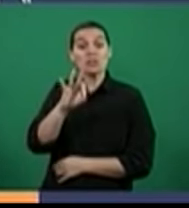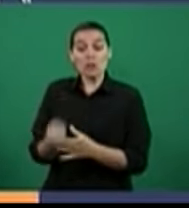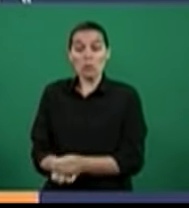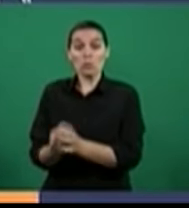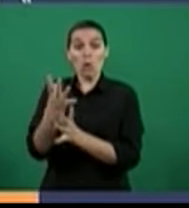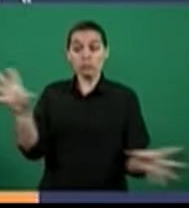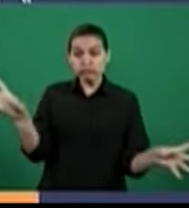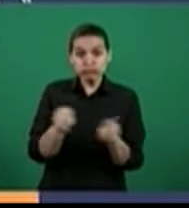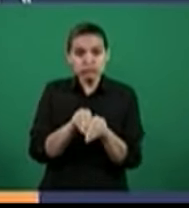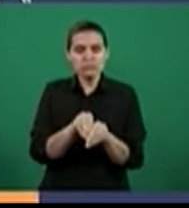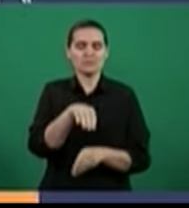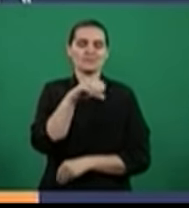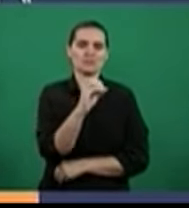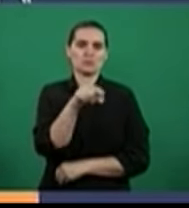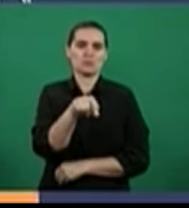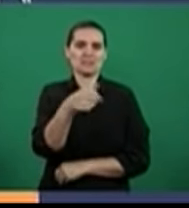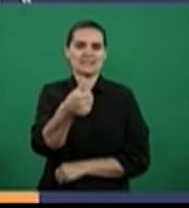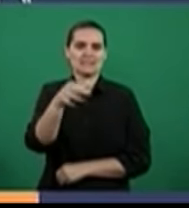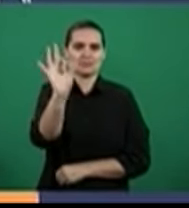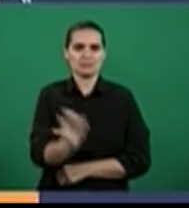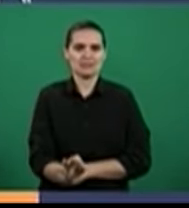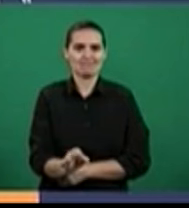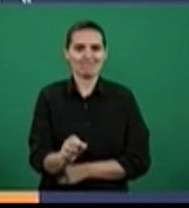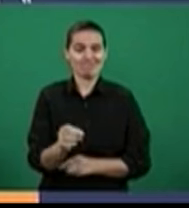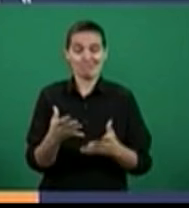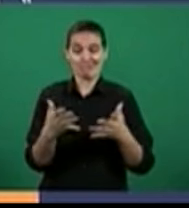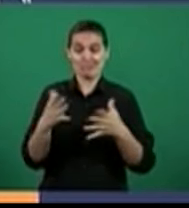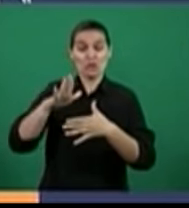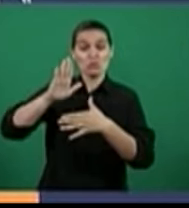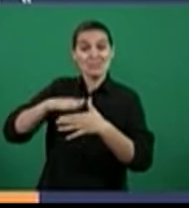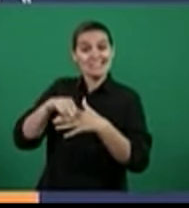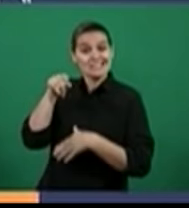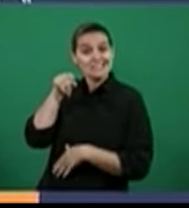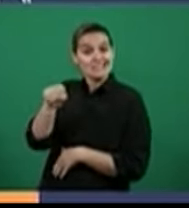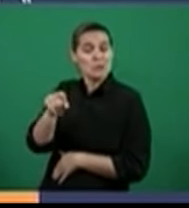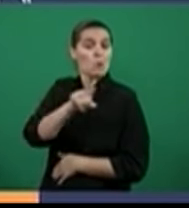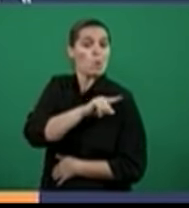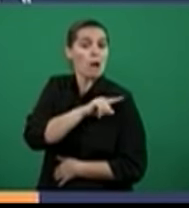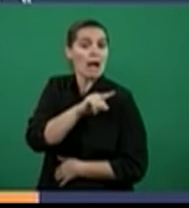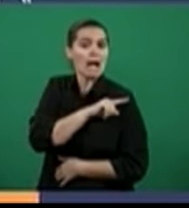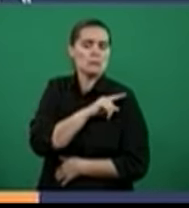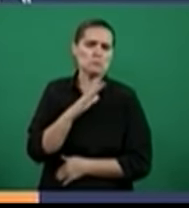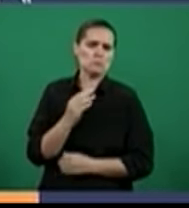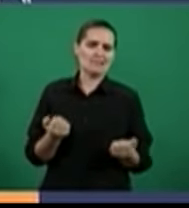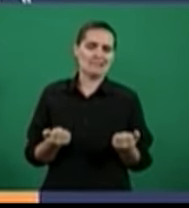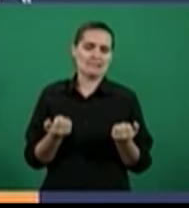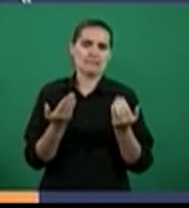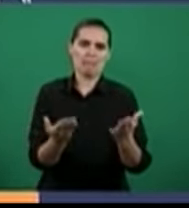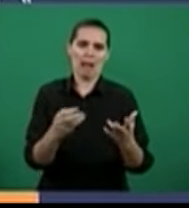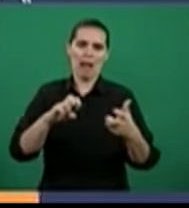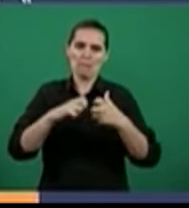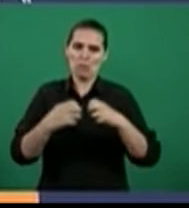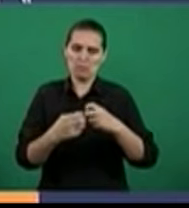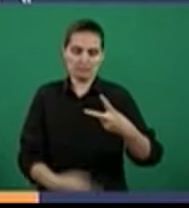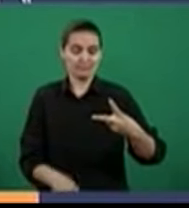0.6%. The main reason for this bad performance was supply-side problems.